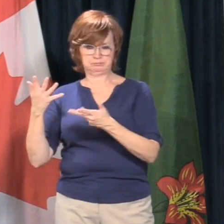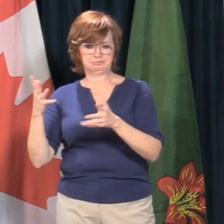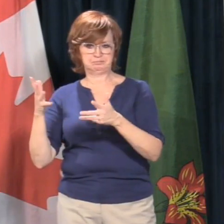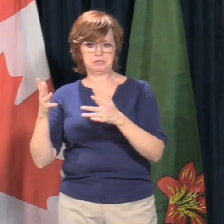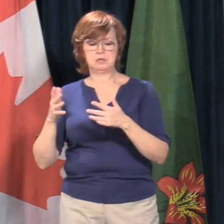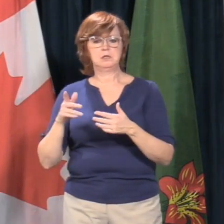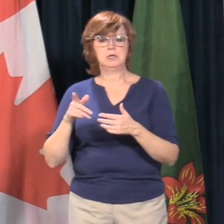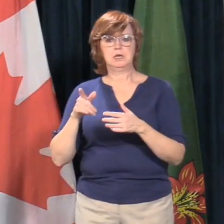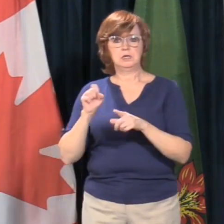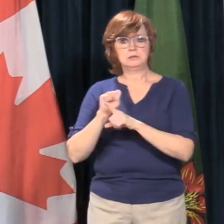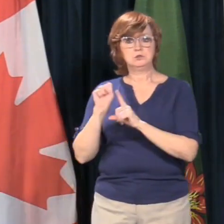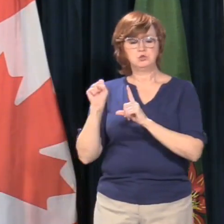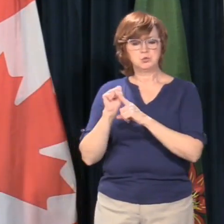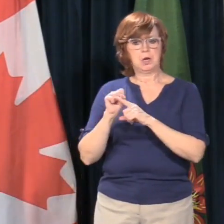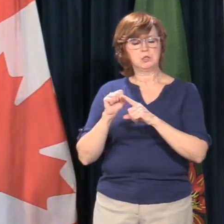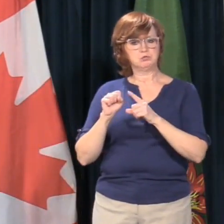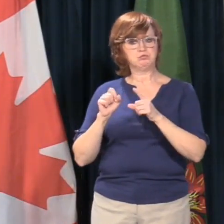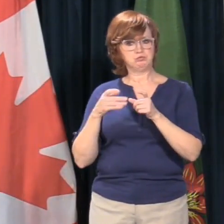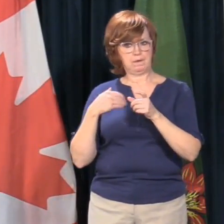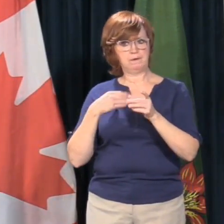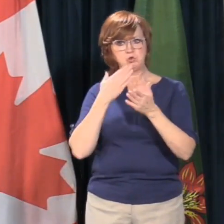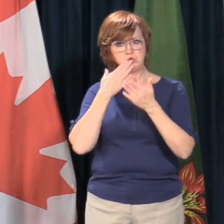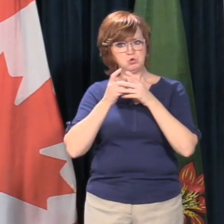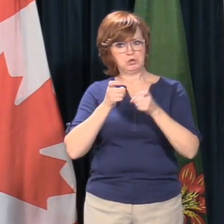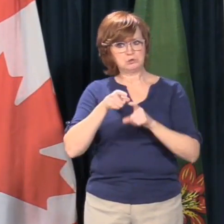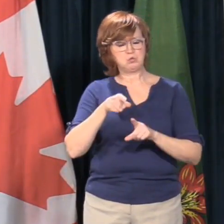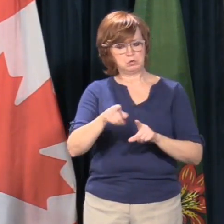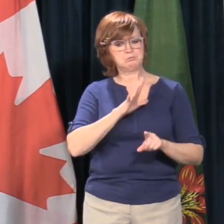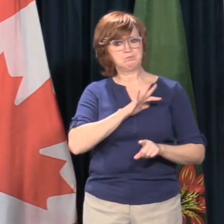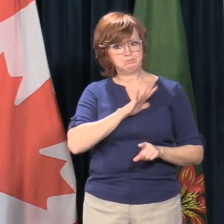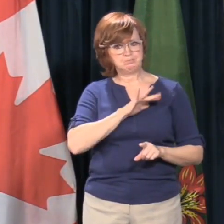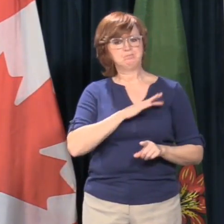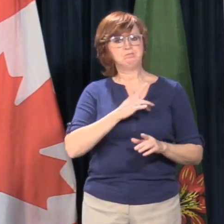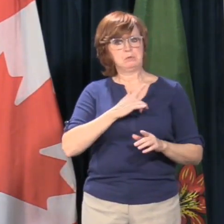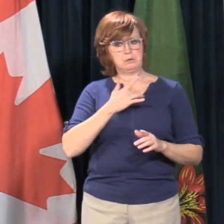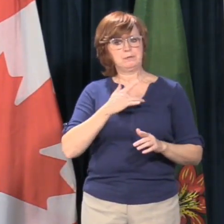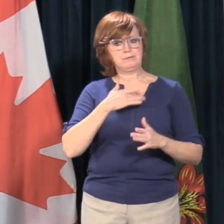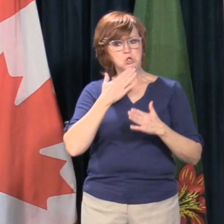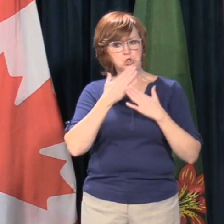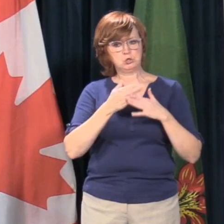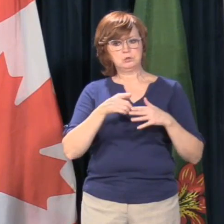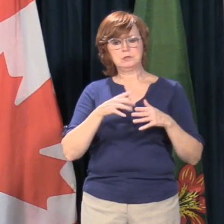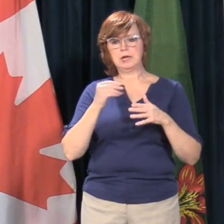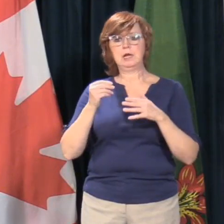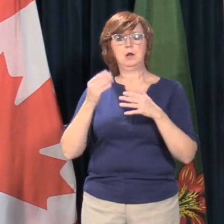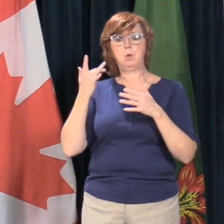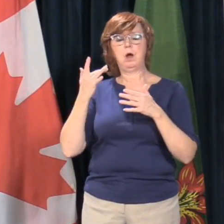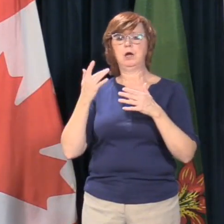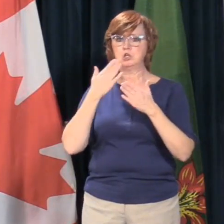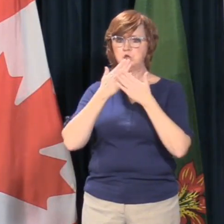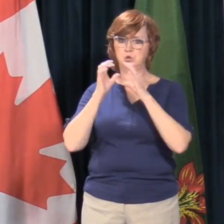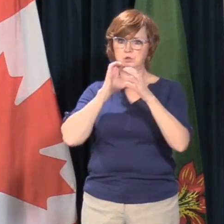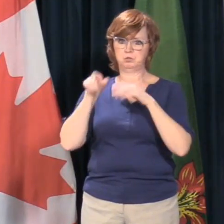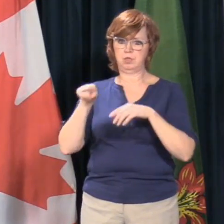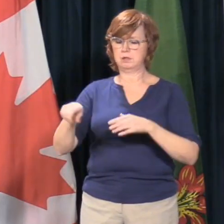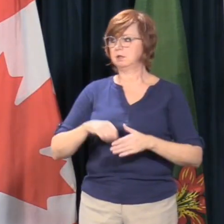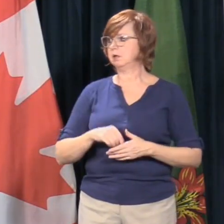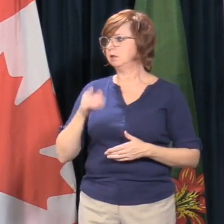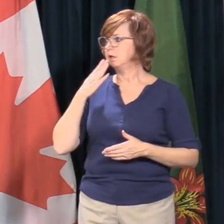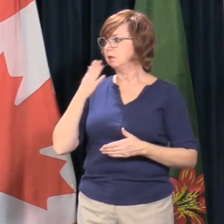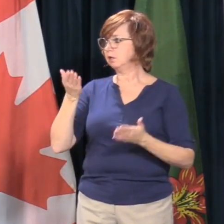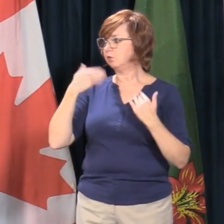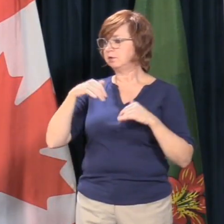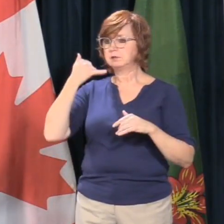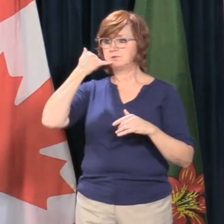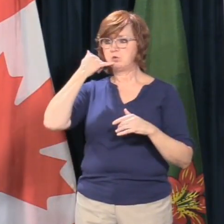control, and there is also a continuous communication with the community. Thank you. Let's go to the next question,